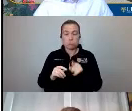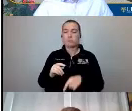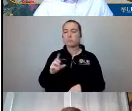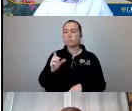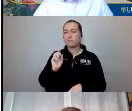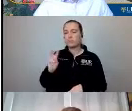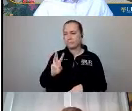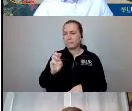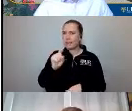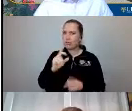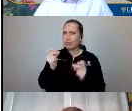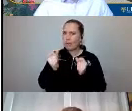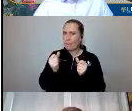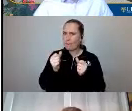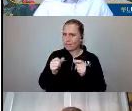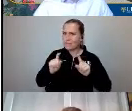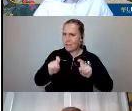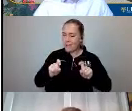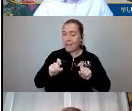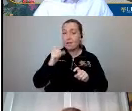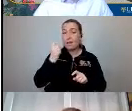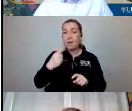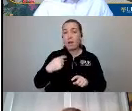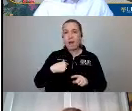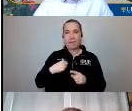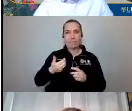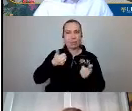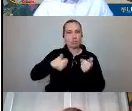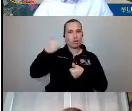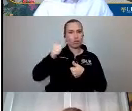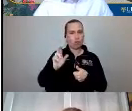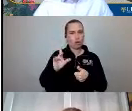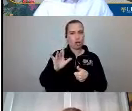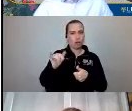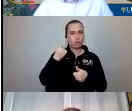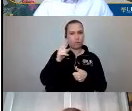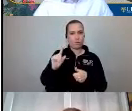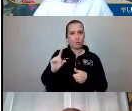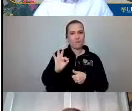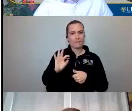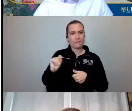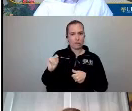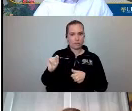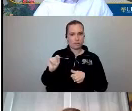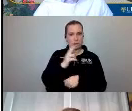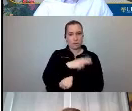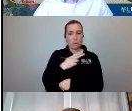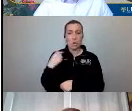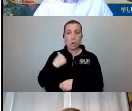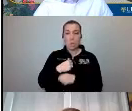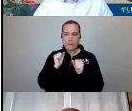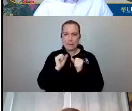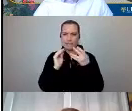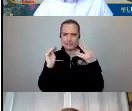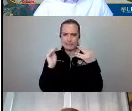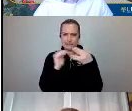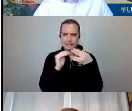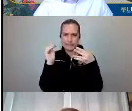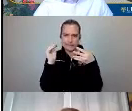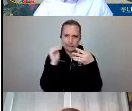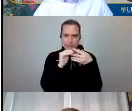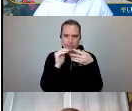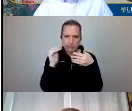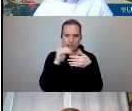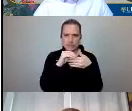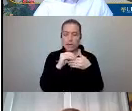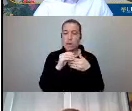Hospital, where I'm the chair of radiology, we can squeeze these patients in any day, any time between visits, because it